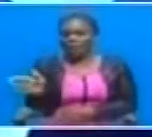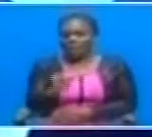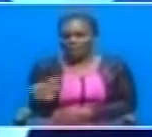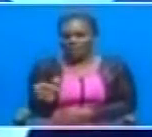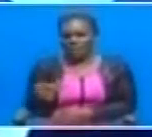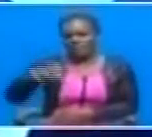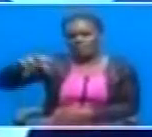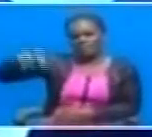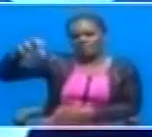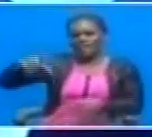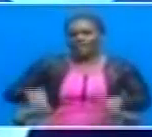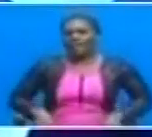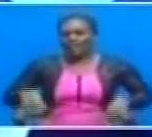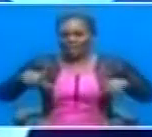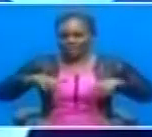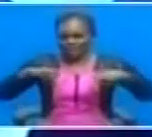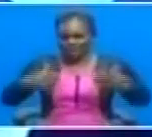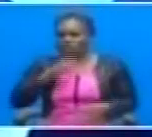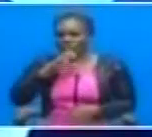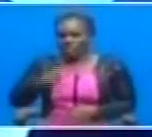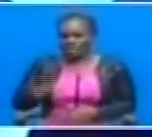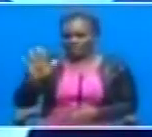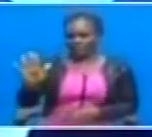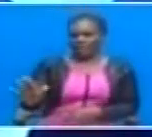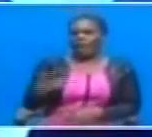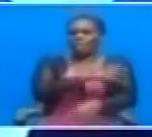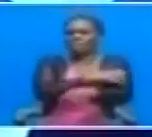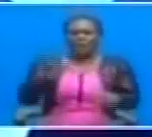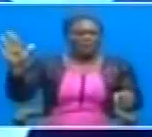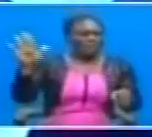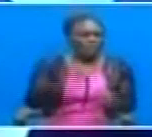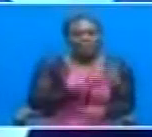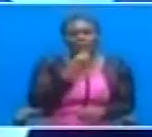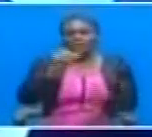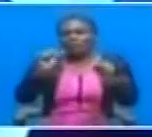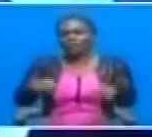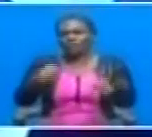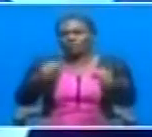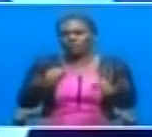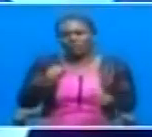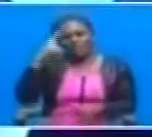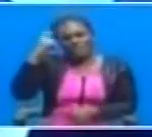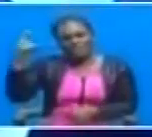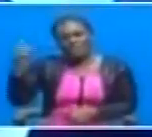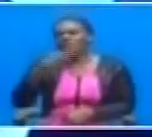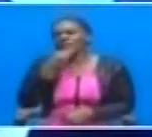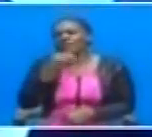Obama's senior life and how his son, the world's most powerful man, may just be living his father's